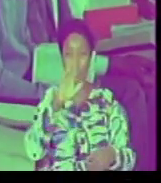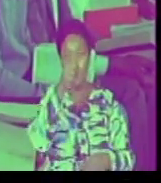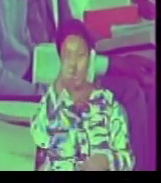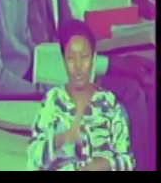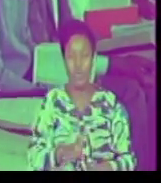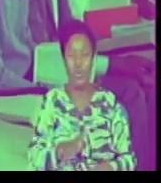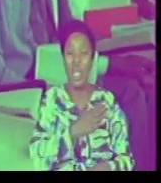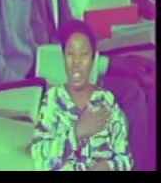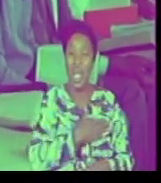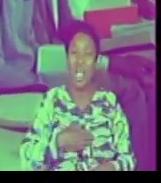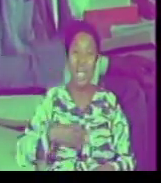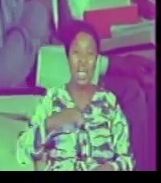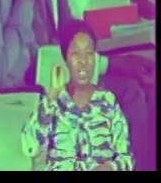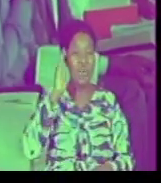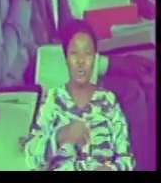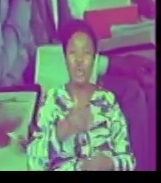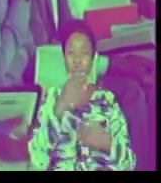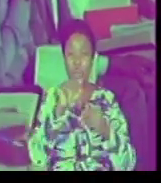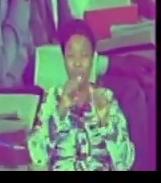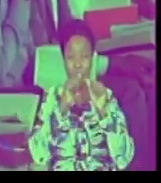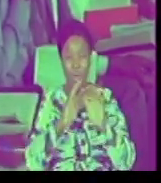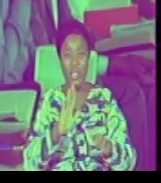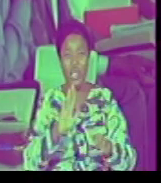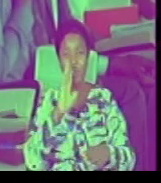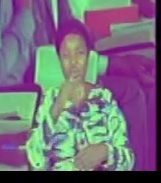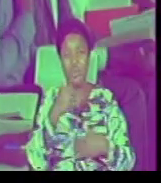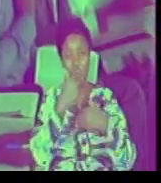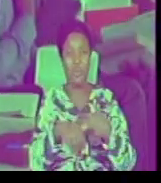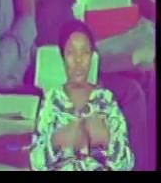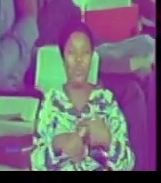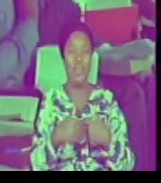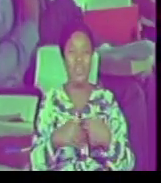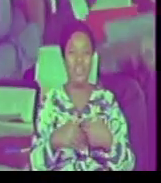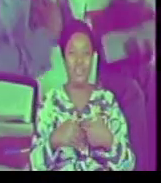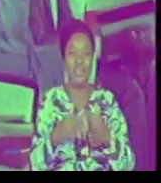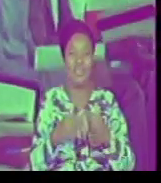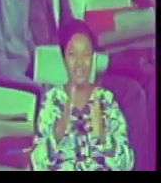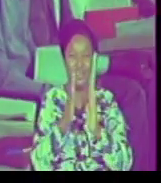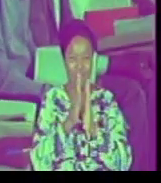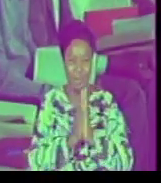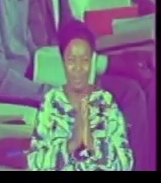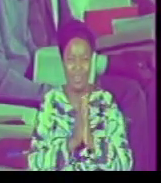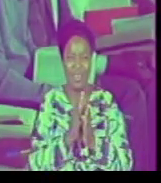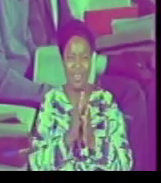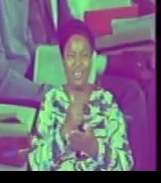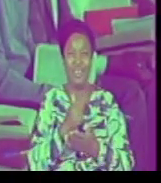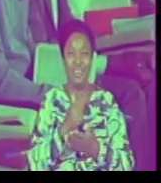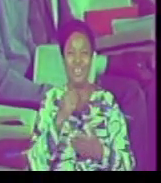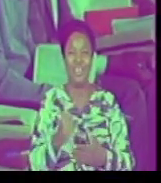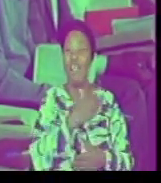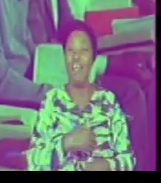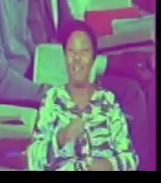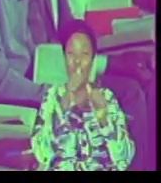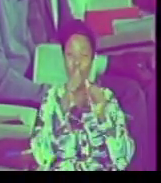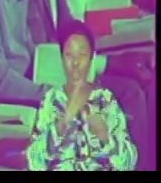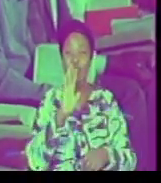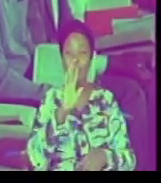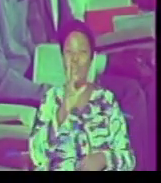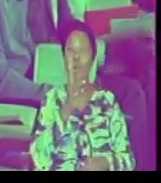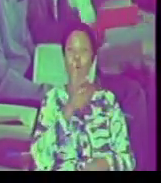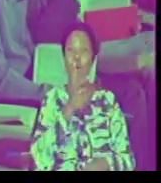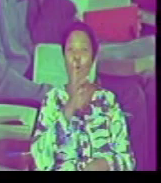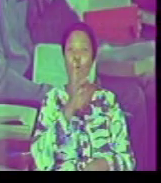bless your bread. Amen. And bless your water.